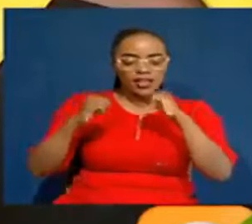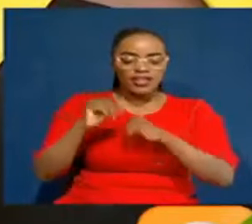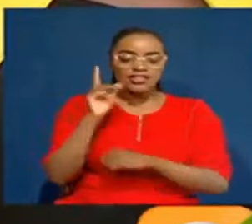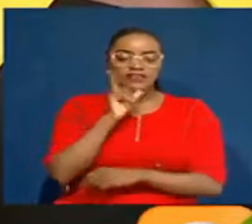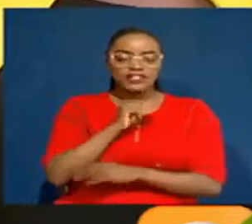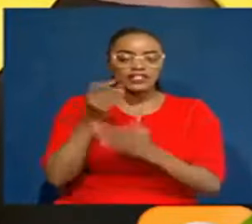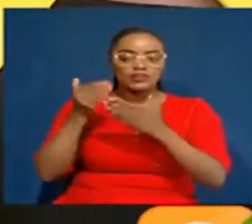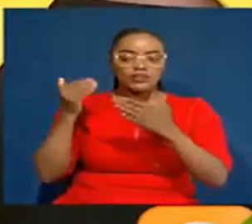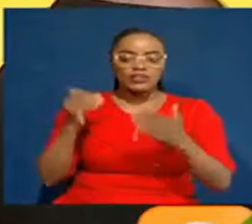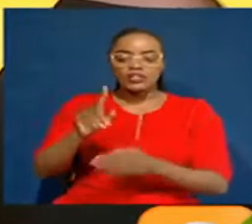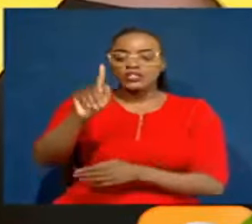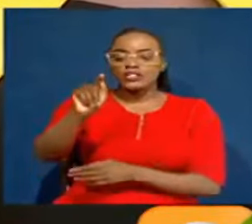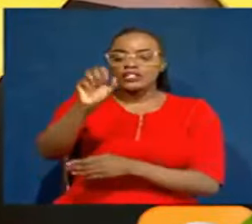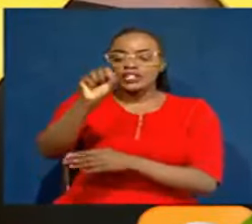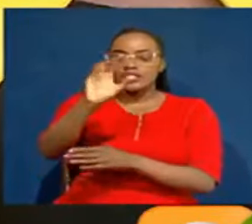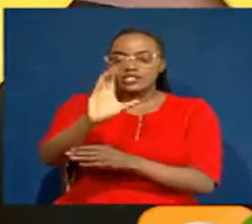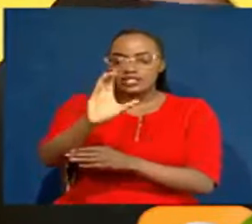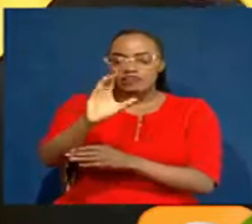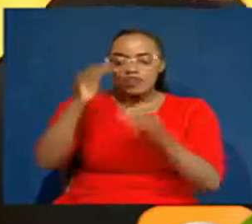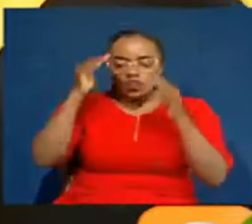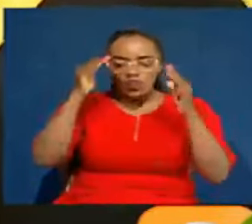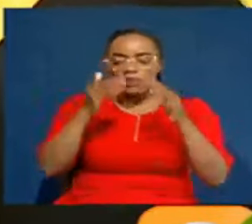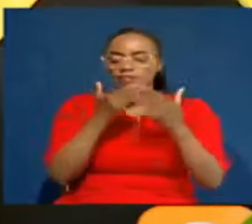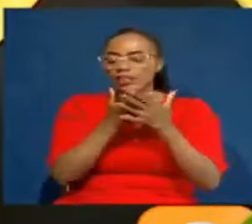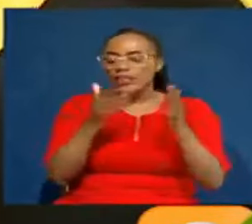Commission did not commit